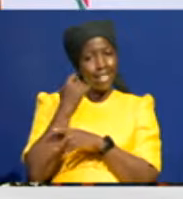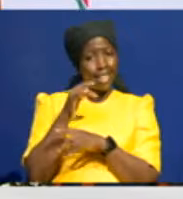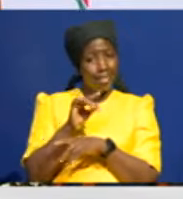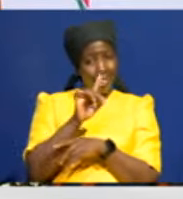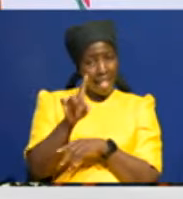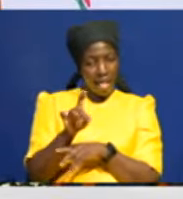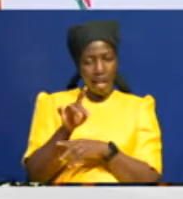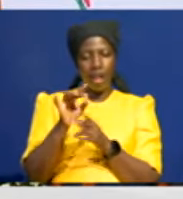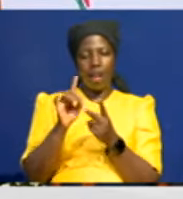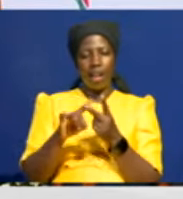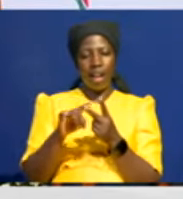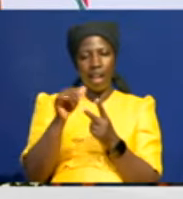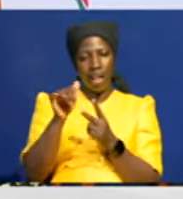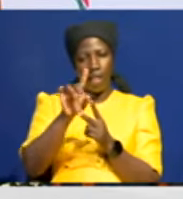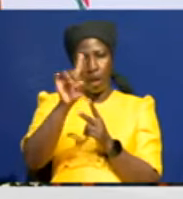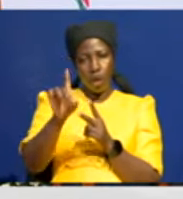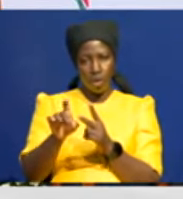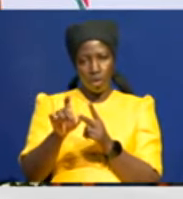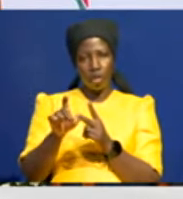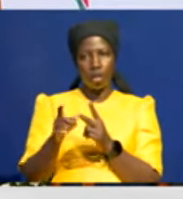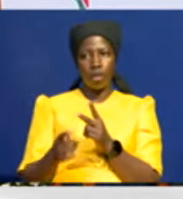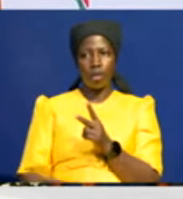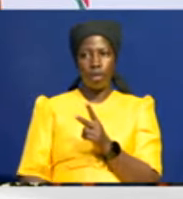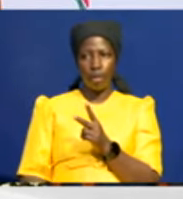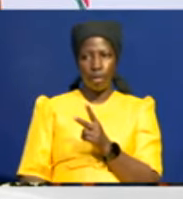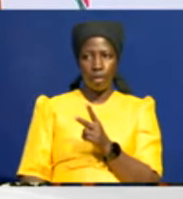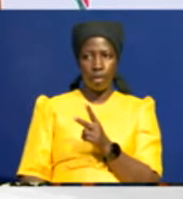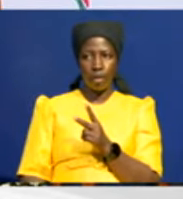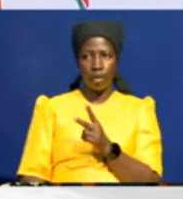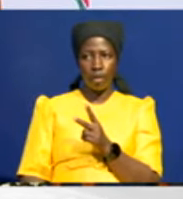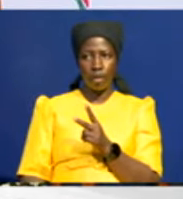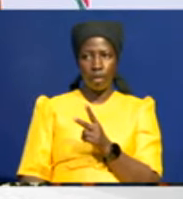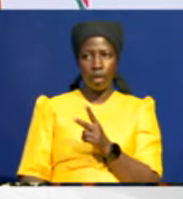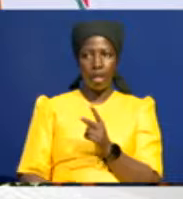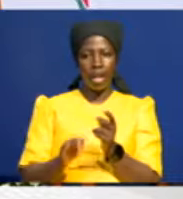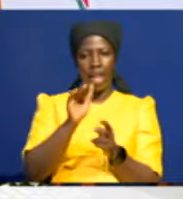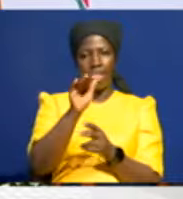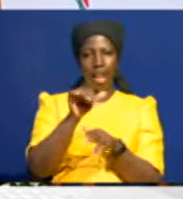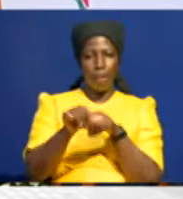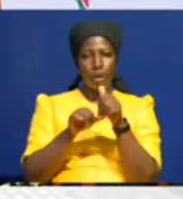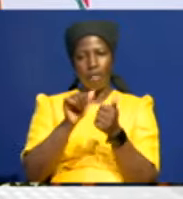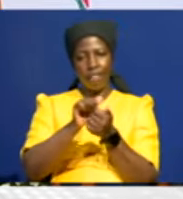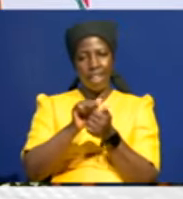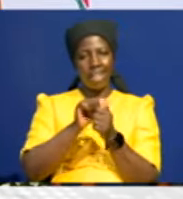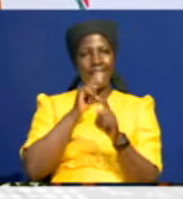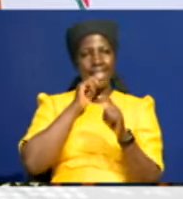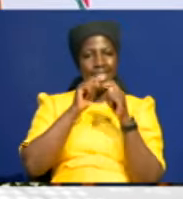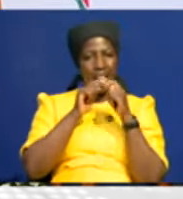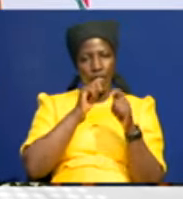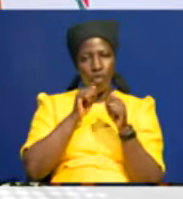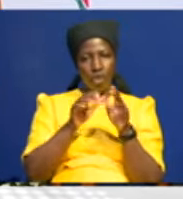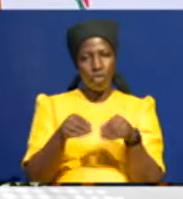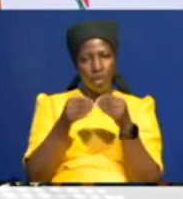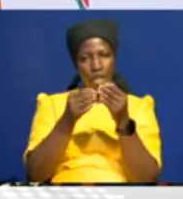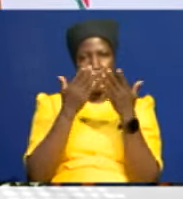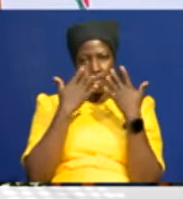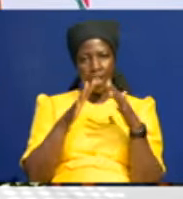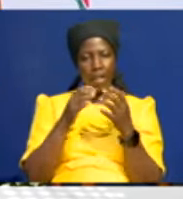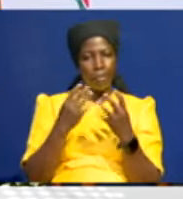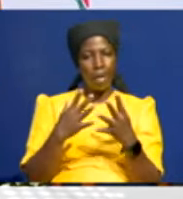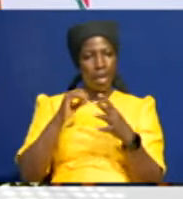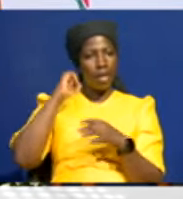ask, our follow-up question. I would like to ask you about the Friday interview that you gave. Many politicians in